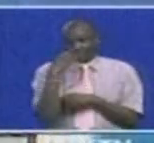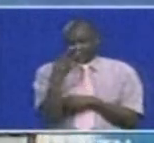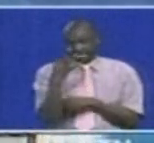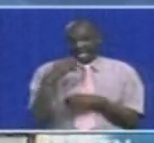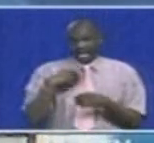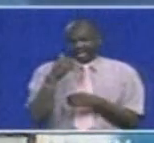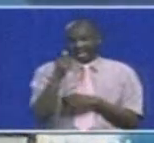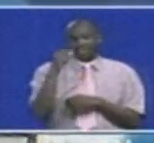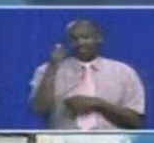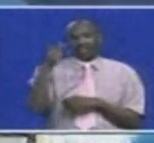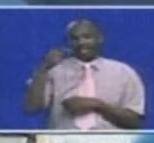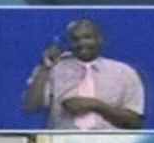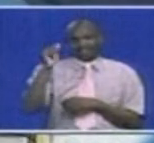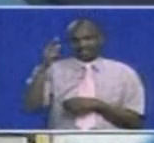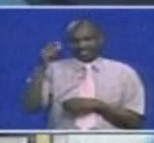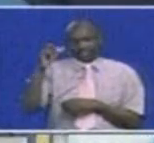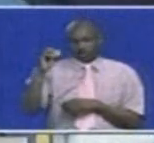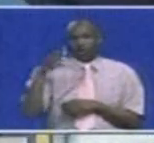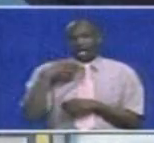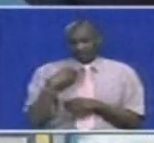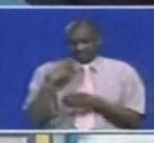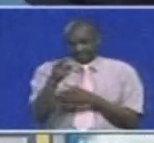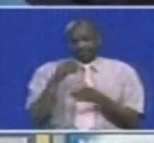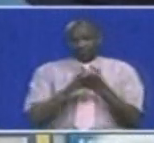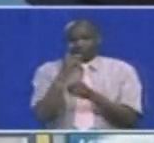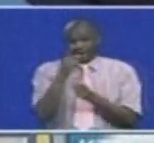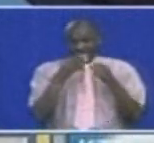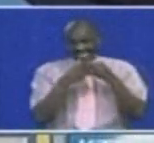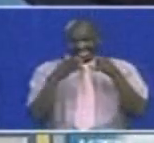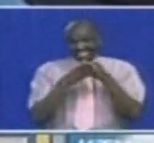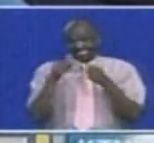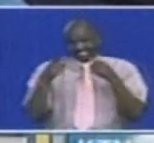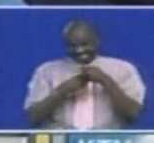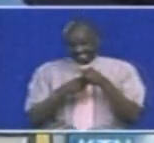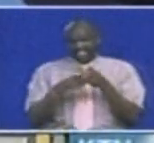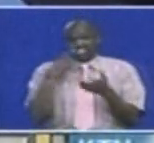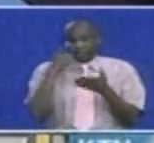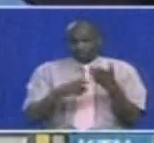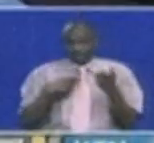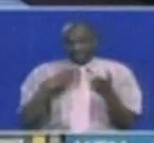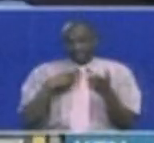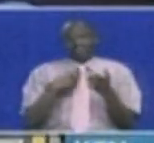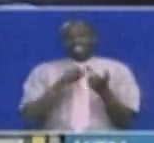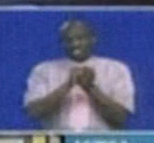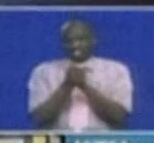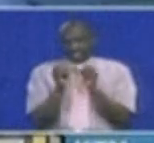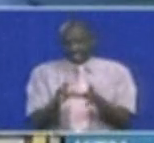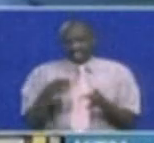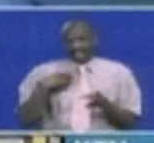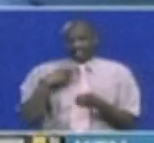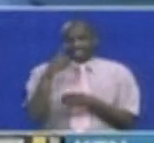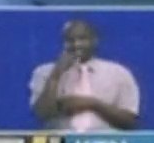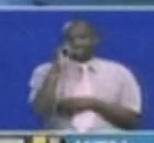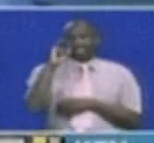Atletico Madrid's charge towards its first Spanish title since 1996 shows no sign of faltering after Diego Simeone's men